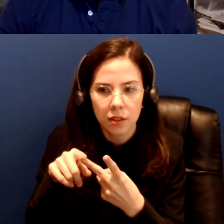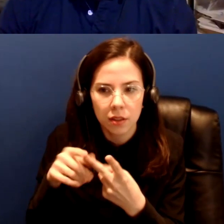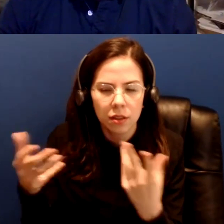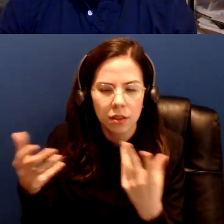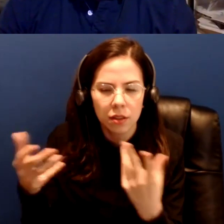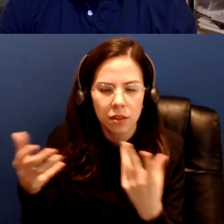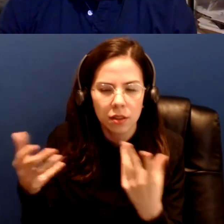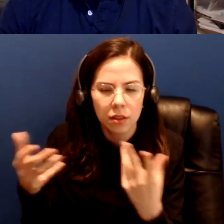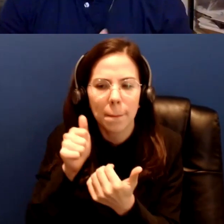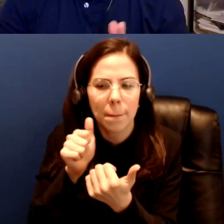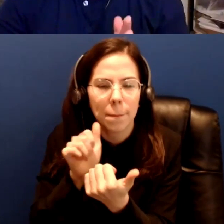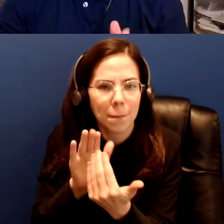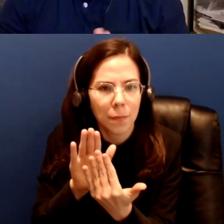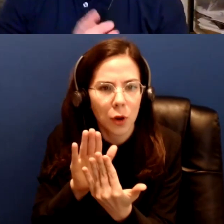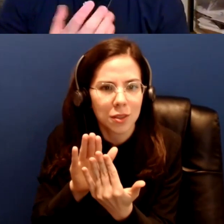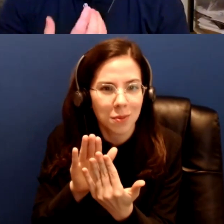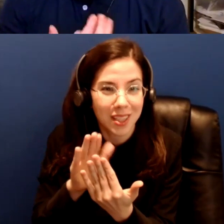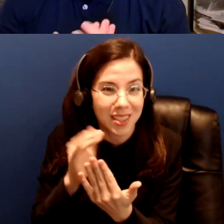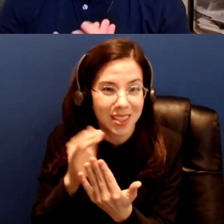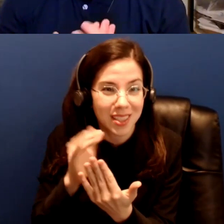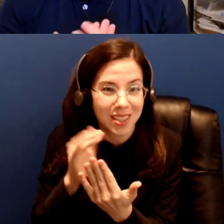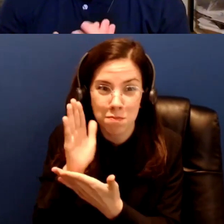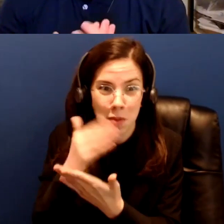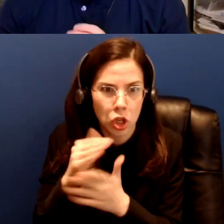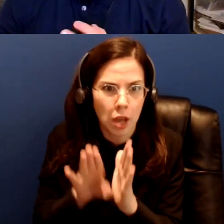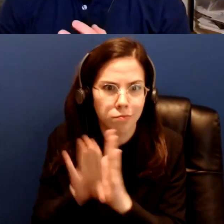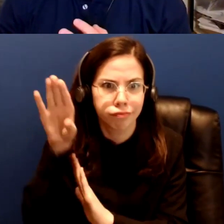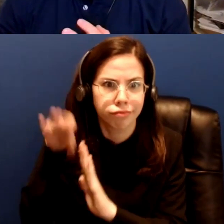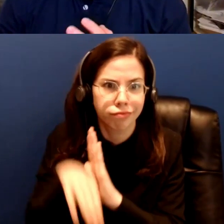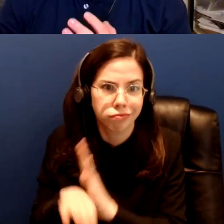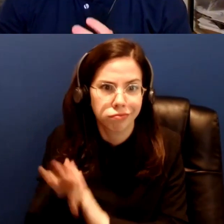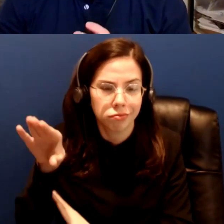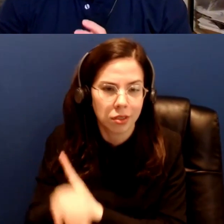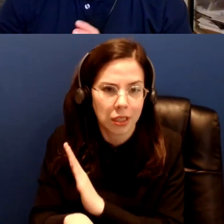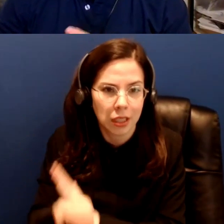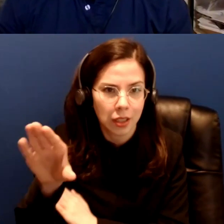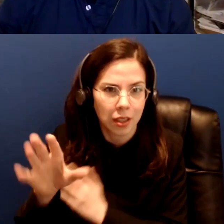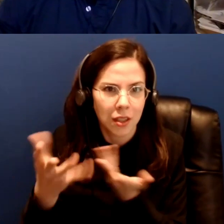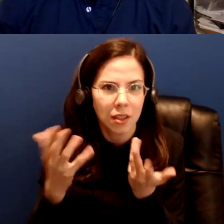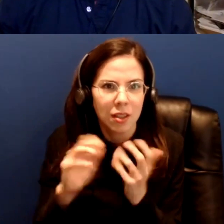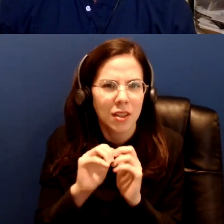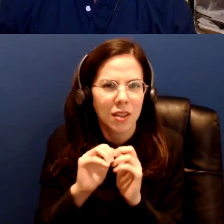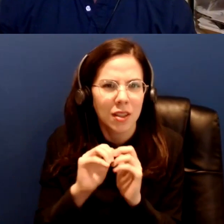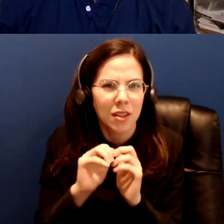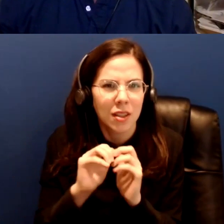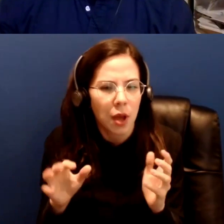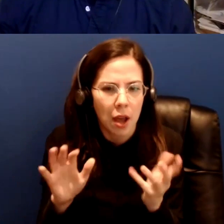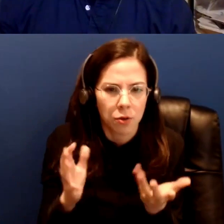with a very minimal budget to build those relationships?